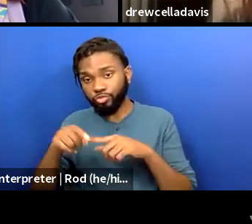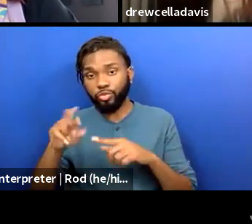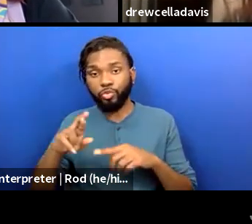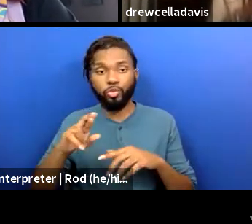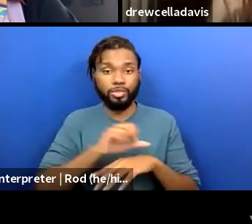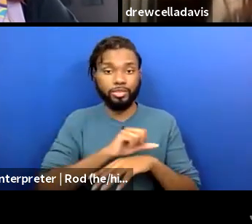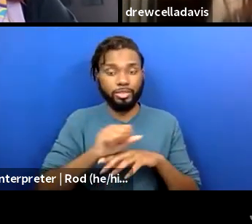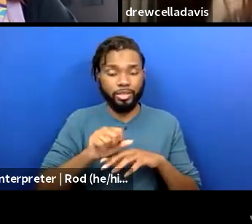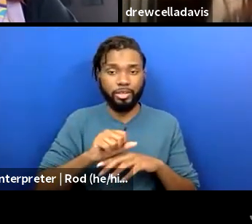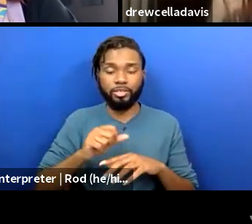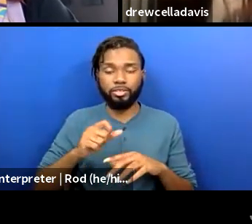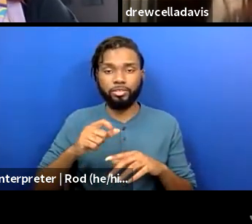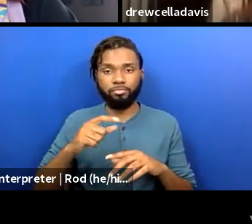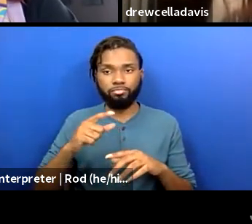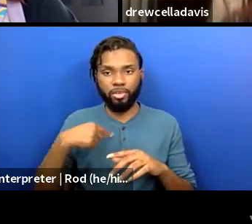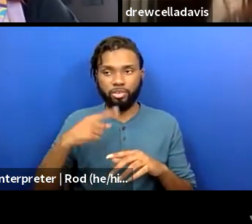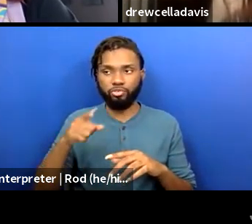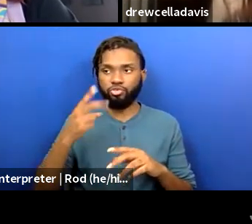human element. And